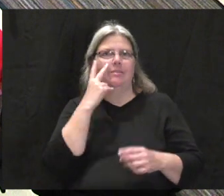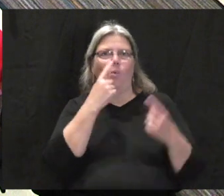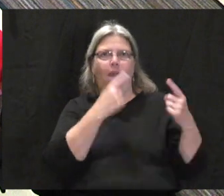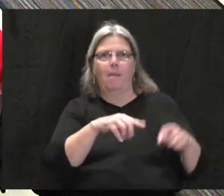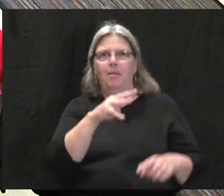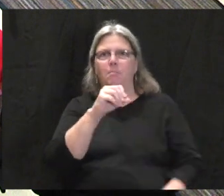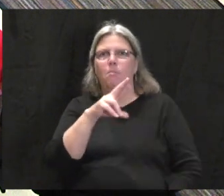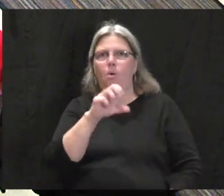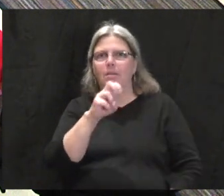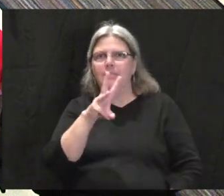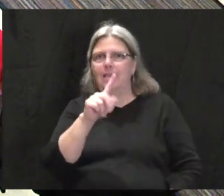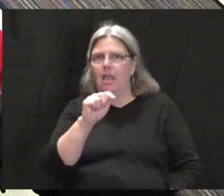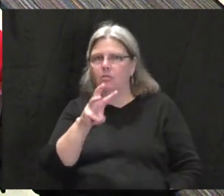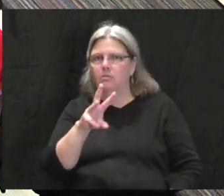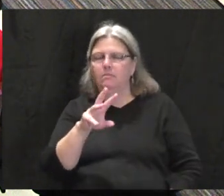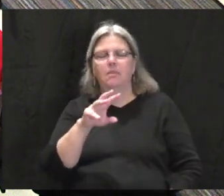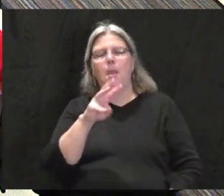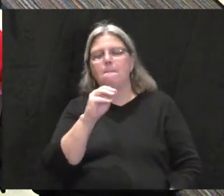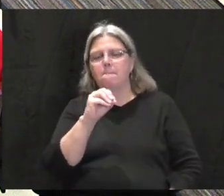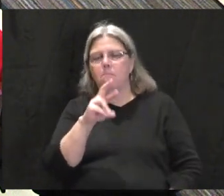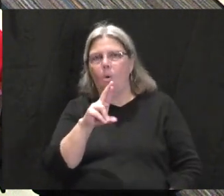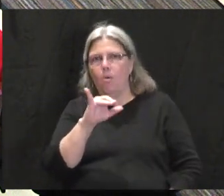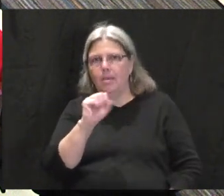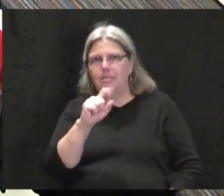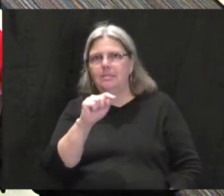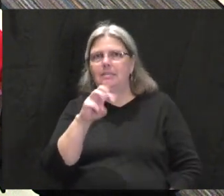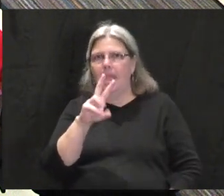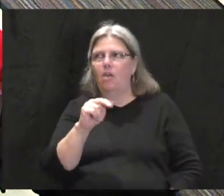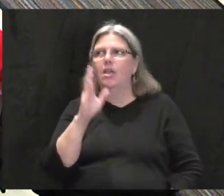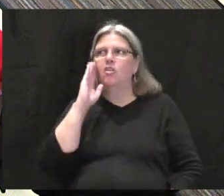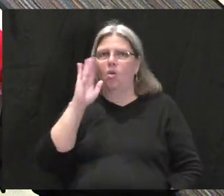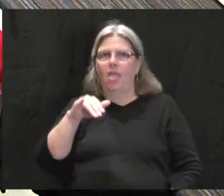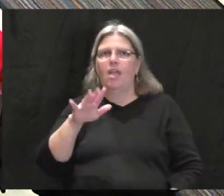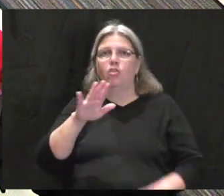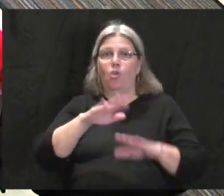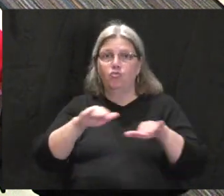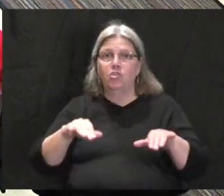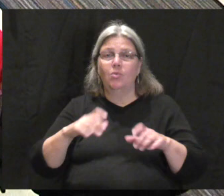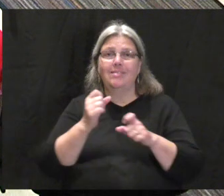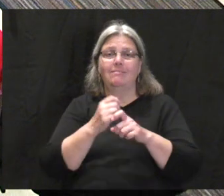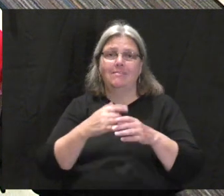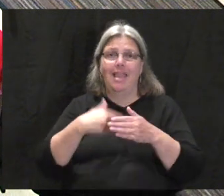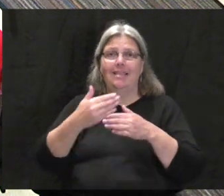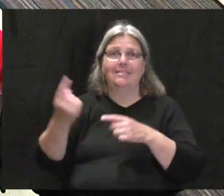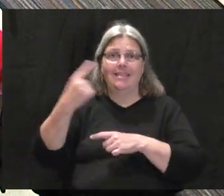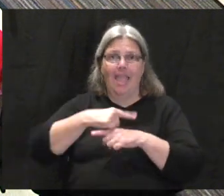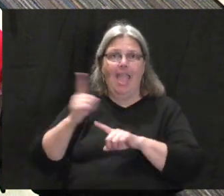school because of what they were dealing with, or the deportation. Yeah.